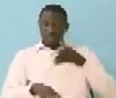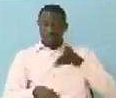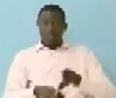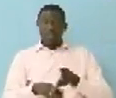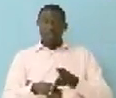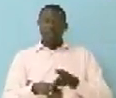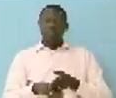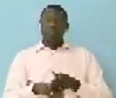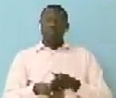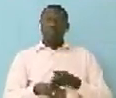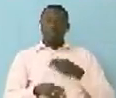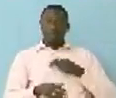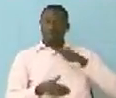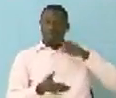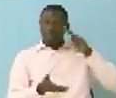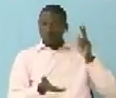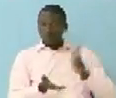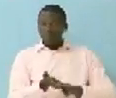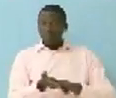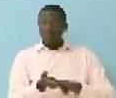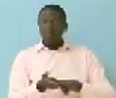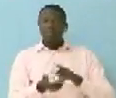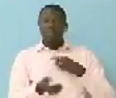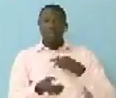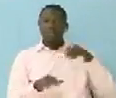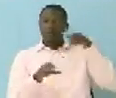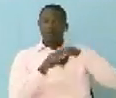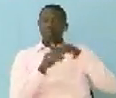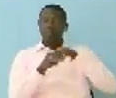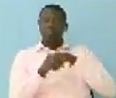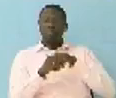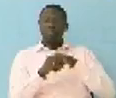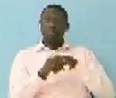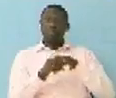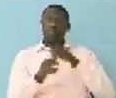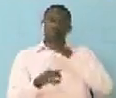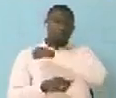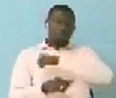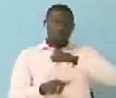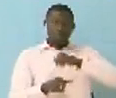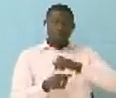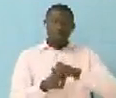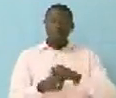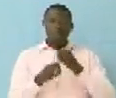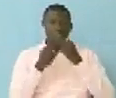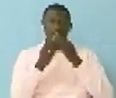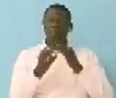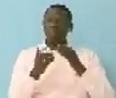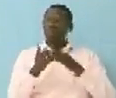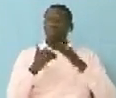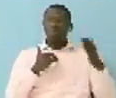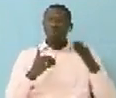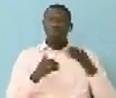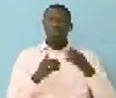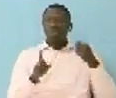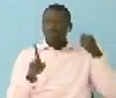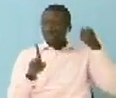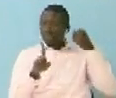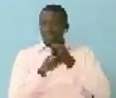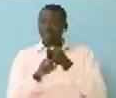Confirmed his involvement. In fact, he said no dangerous things before this panel. In fact,